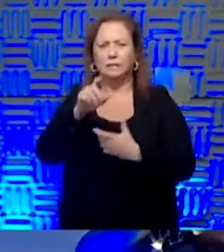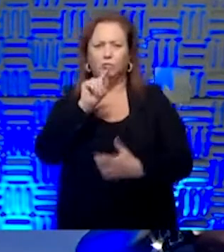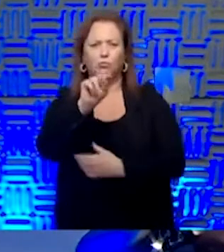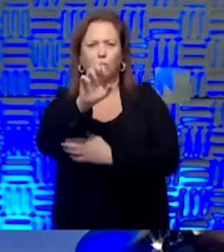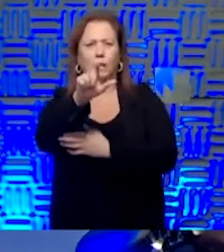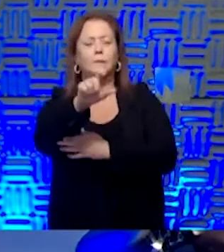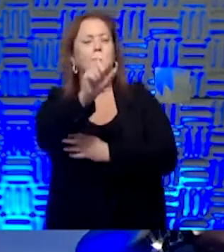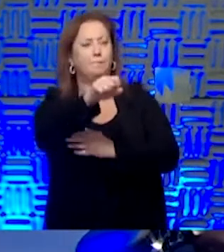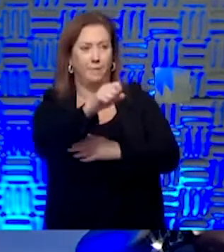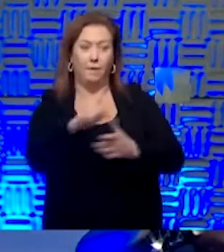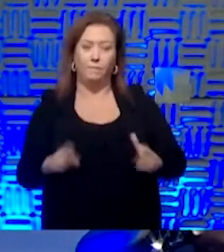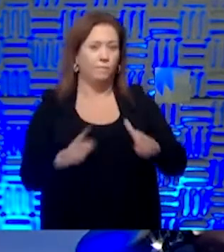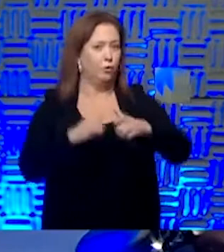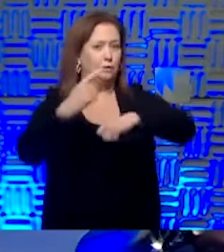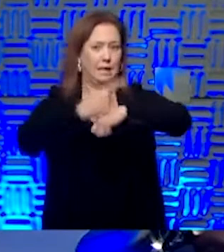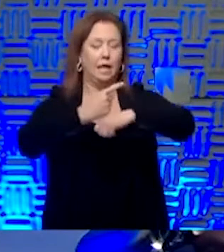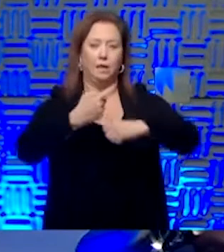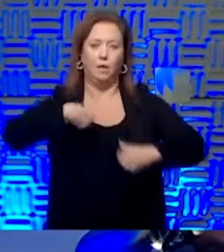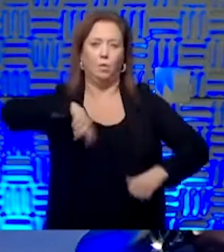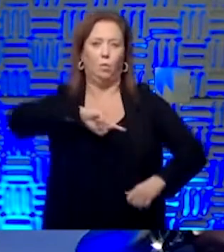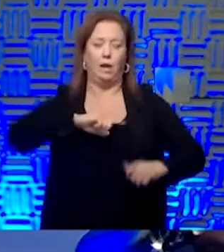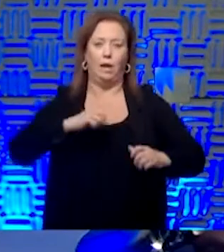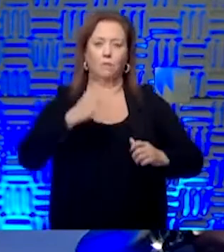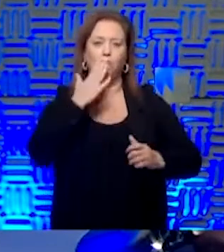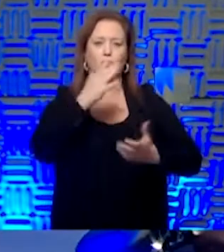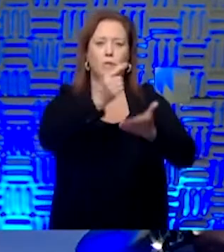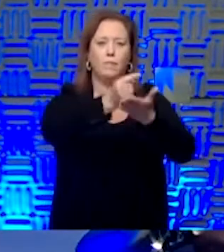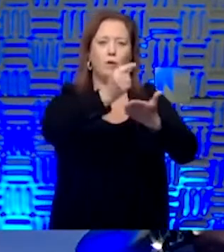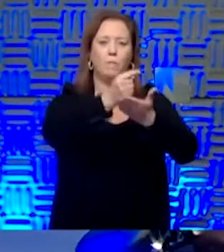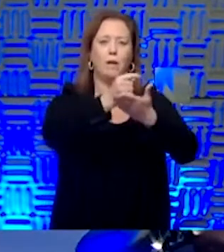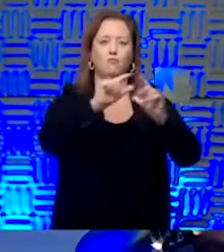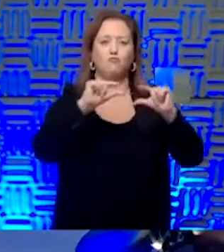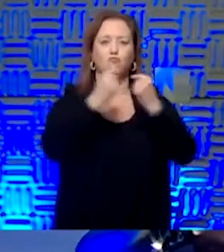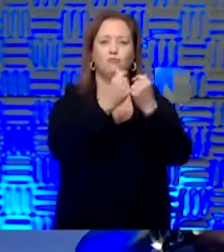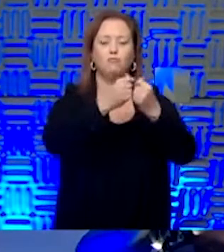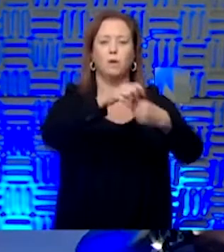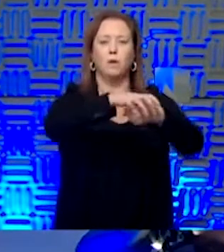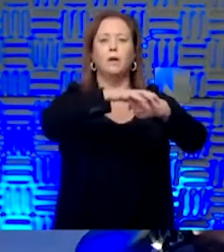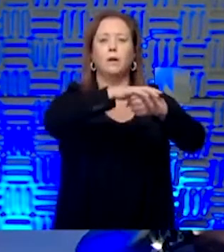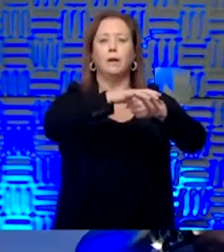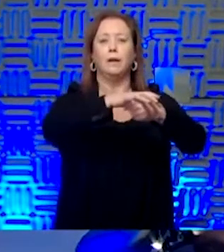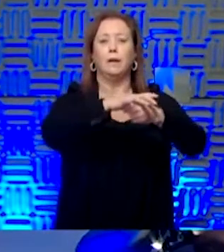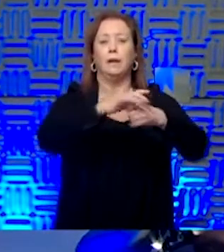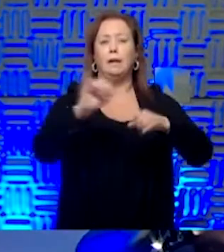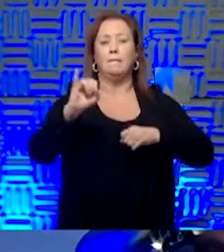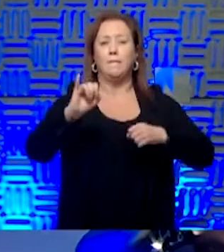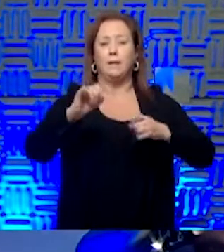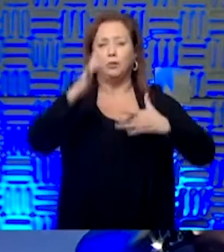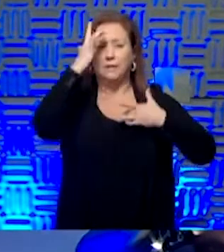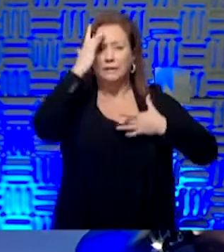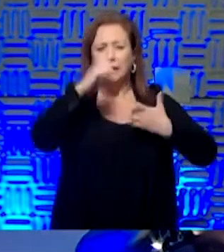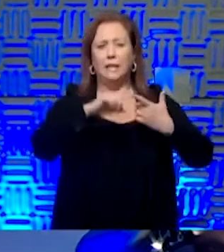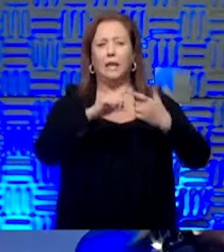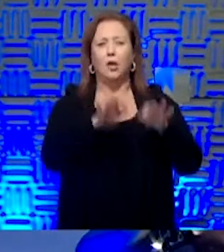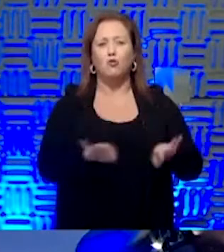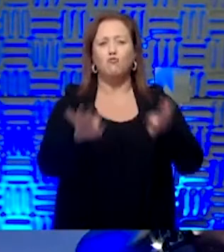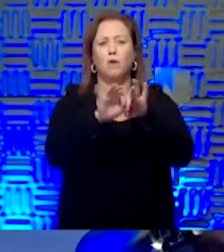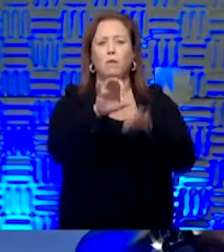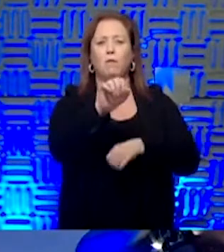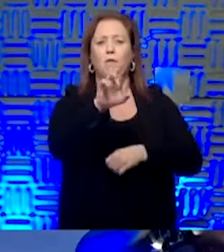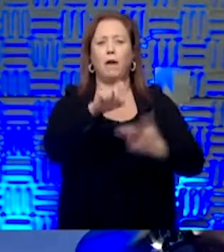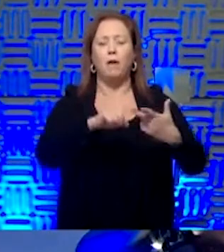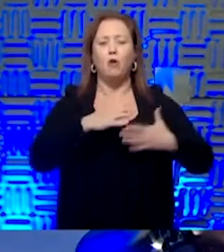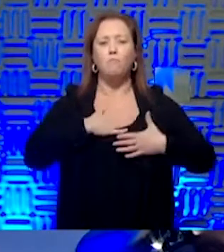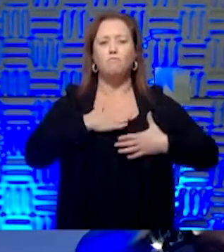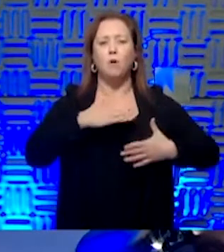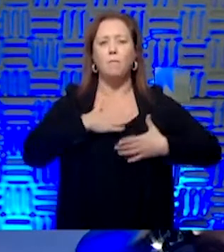Yeah, from day one, we've had a very good therapeutics group with infectious disease, critical care, pulmonary medicine, and our